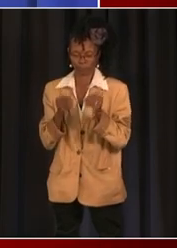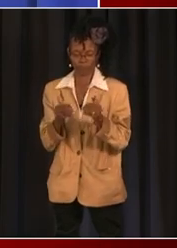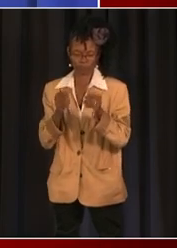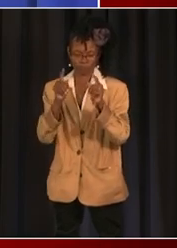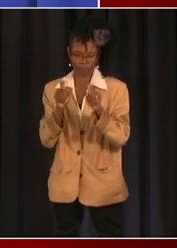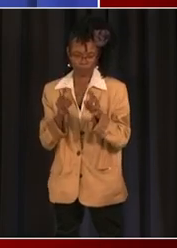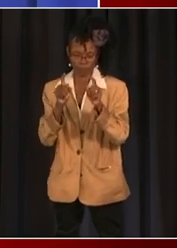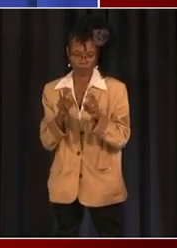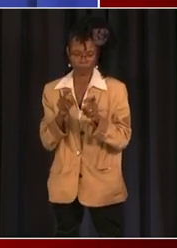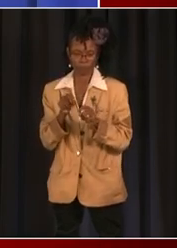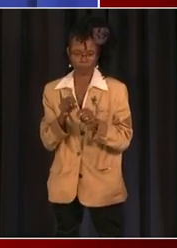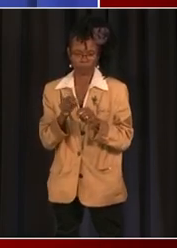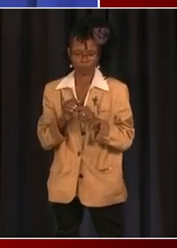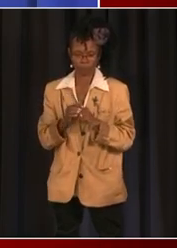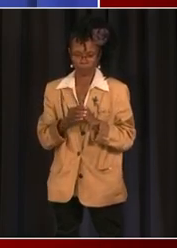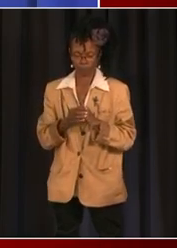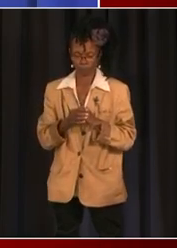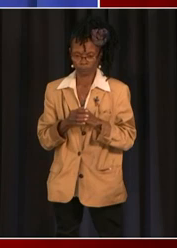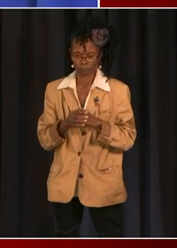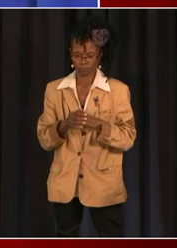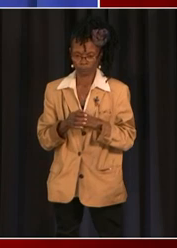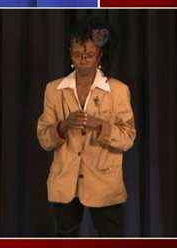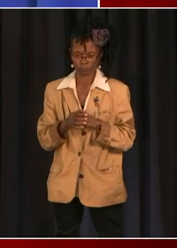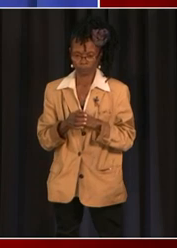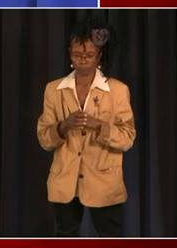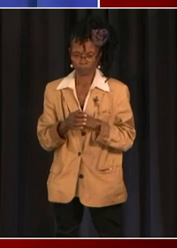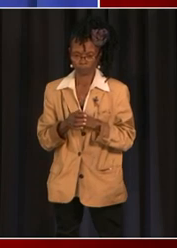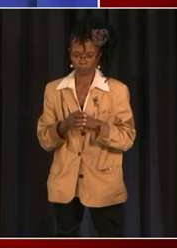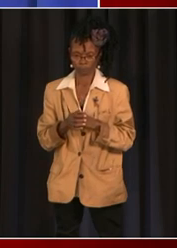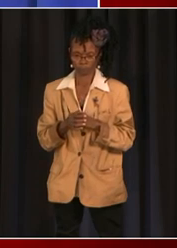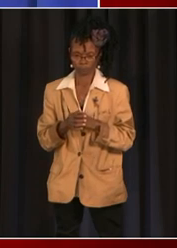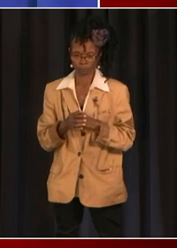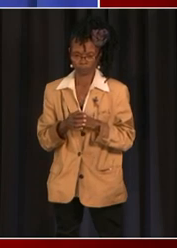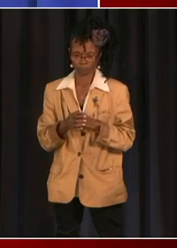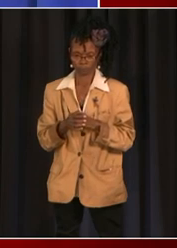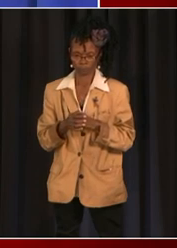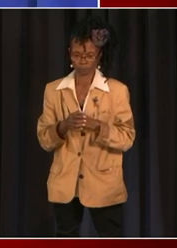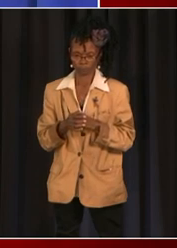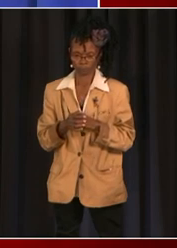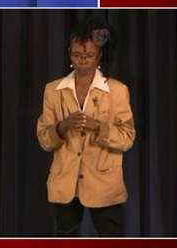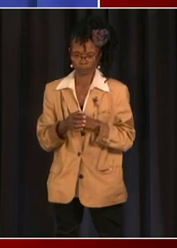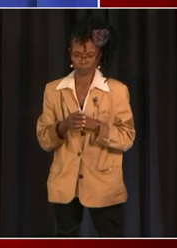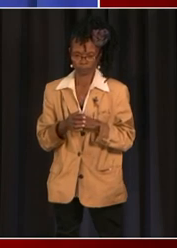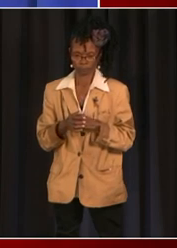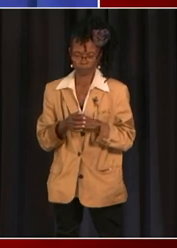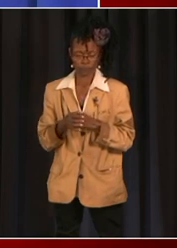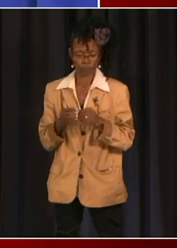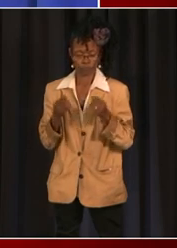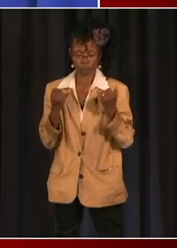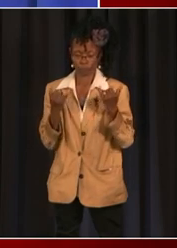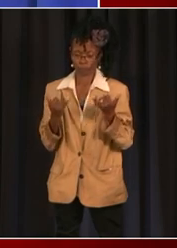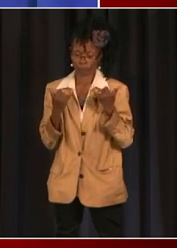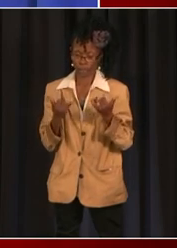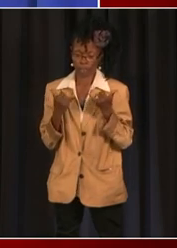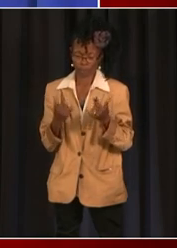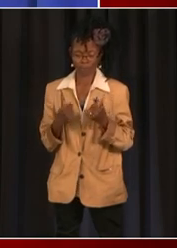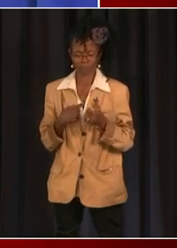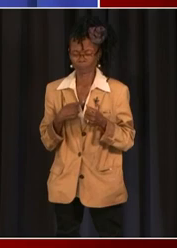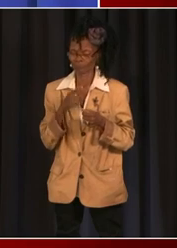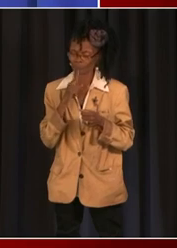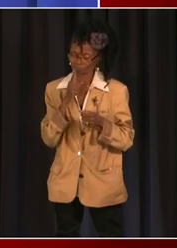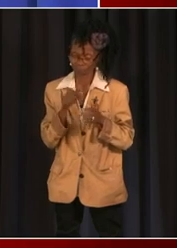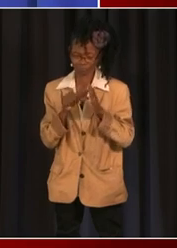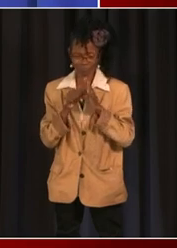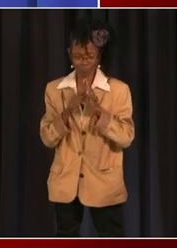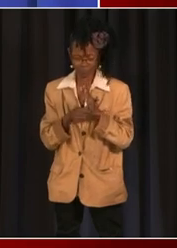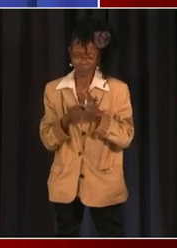we've set forth. We will reflect as we move forward on if that posture has changed. But right now, we are strongly encouraging families to